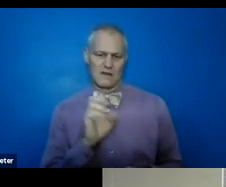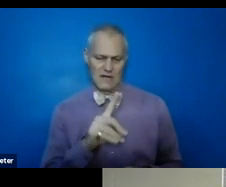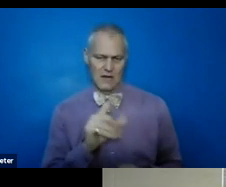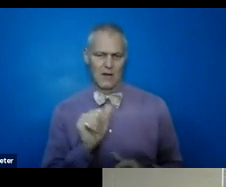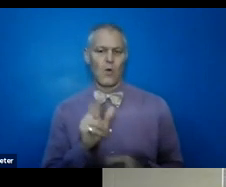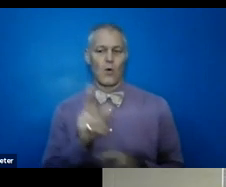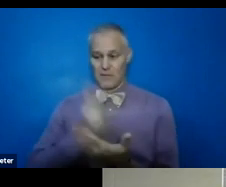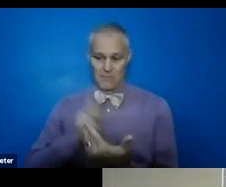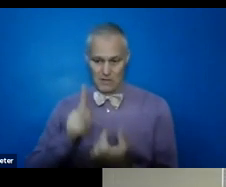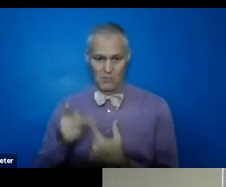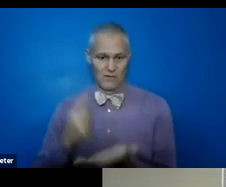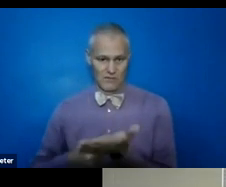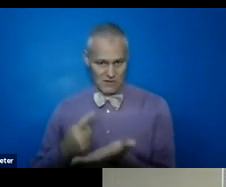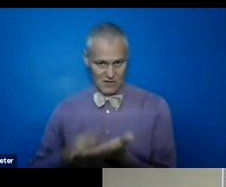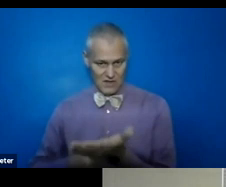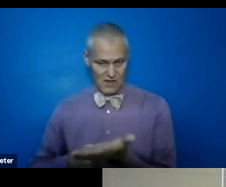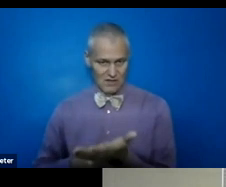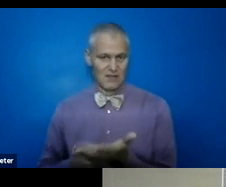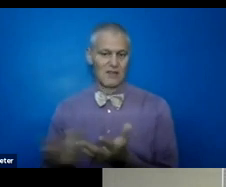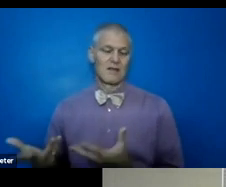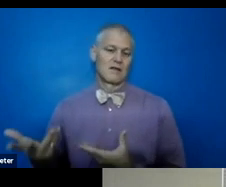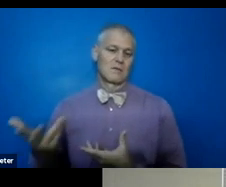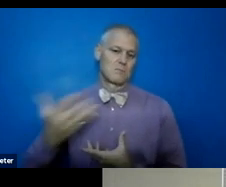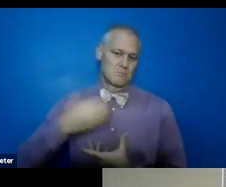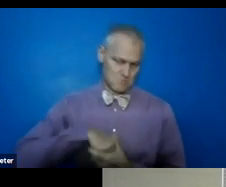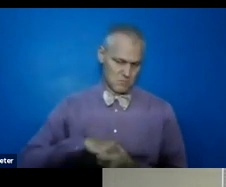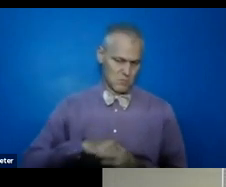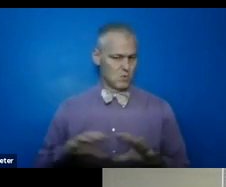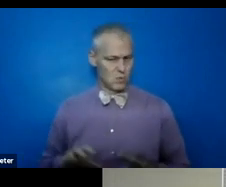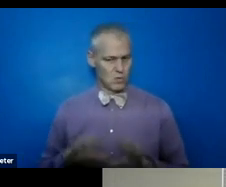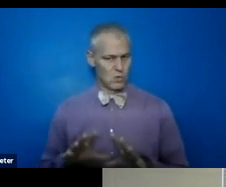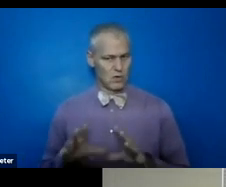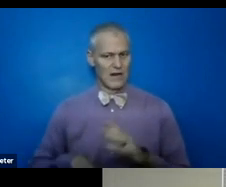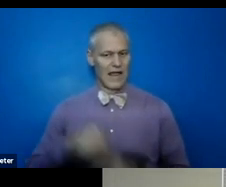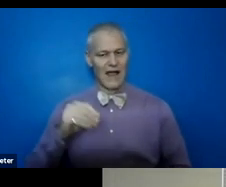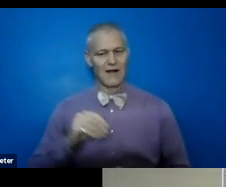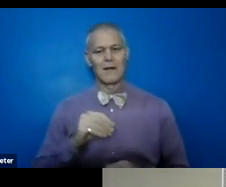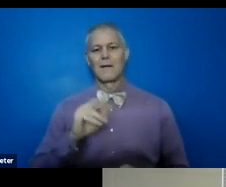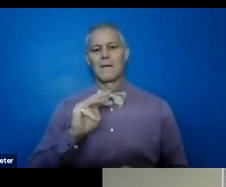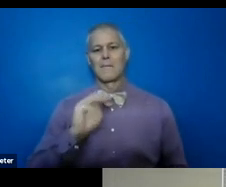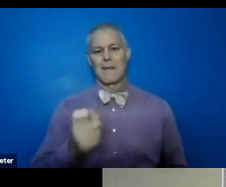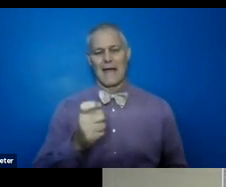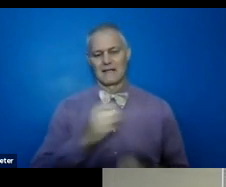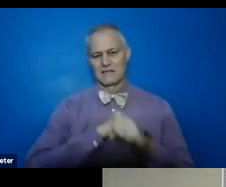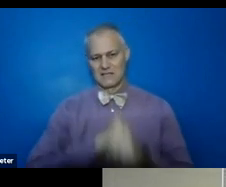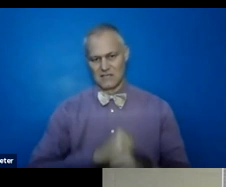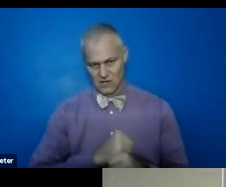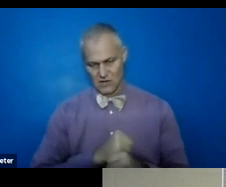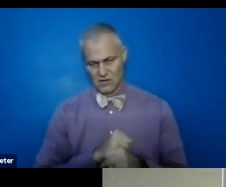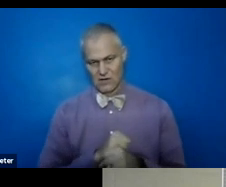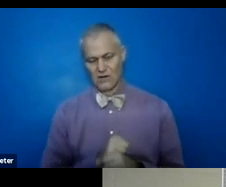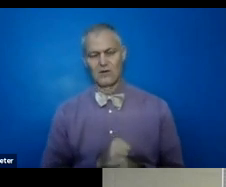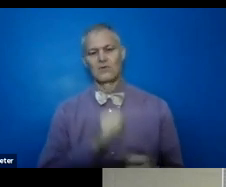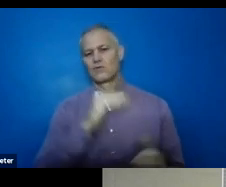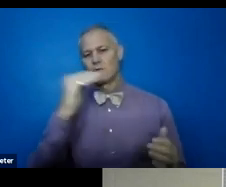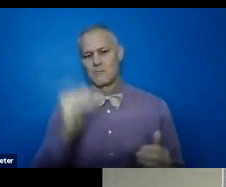talking about in that 1 year course, have they worked themselves out of what is called maximum security unit to